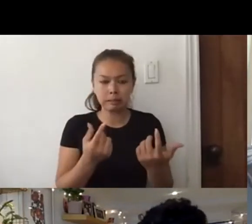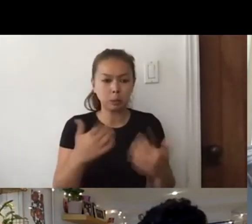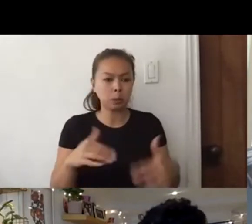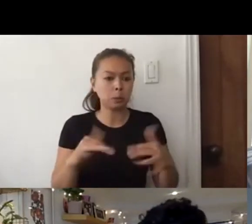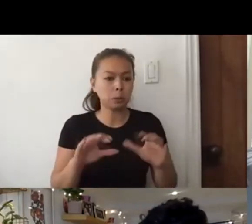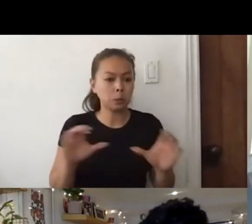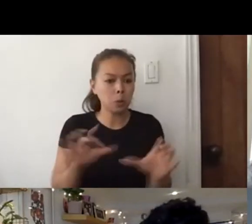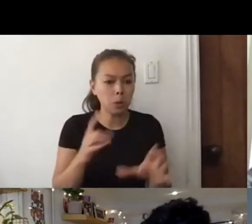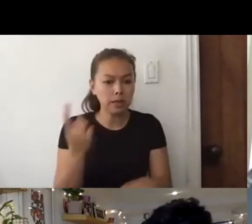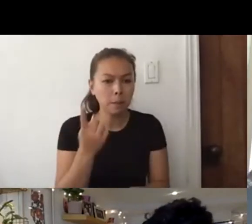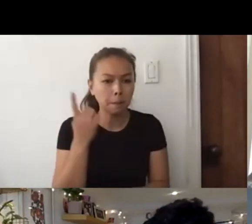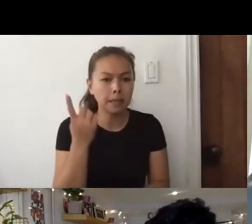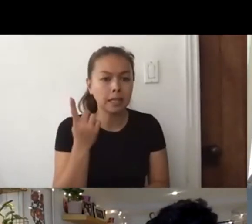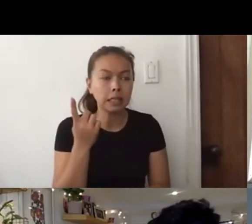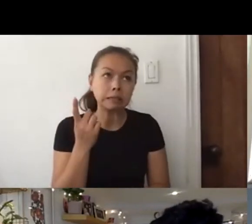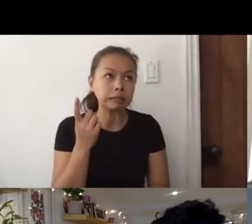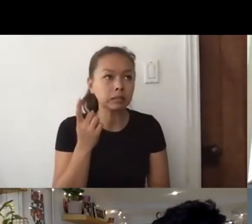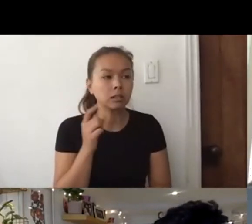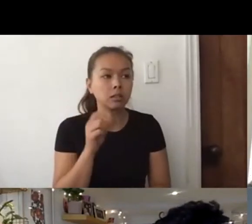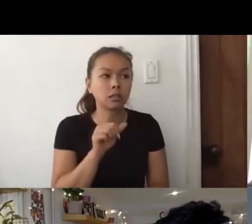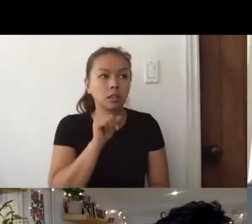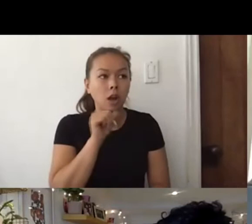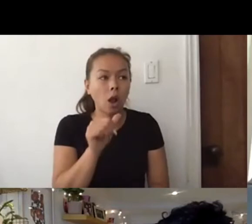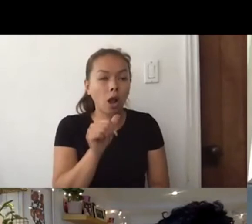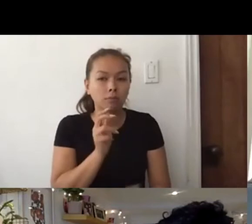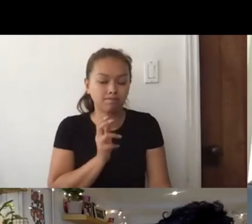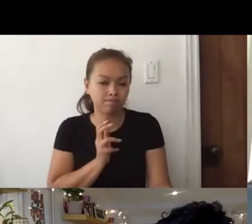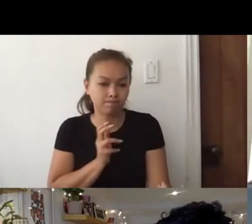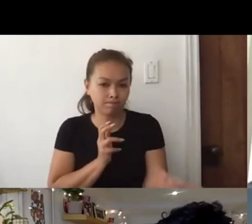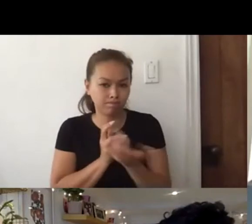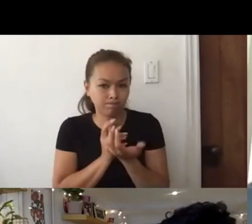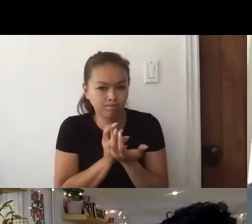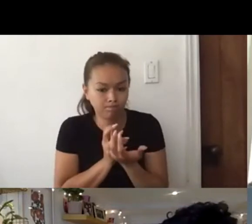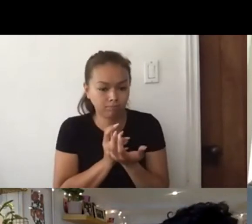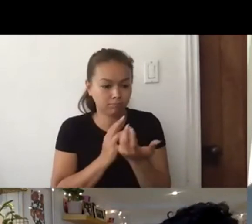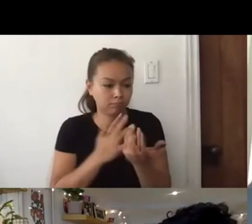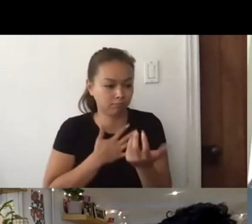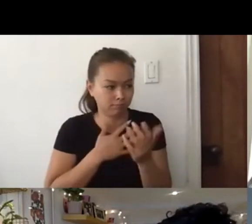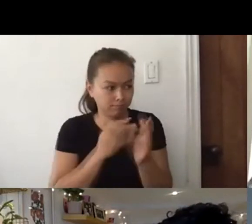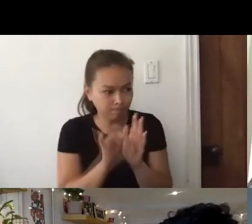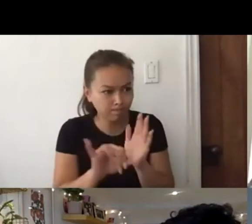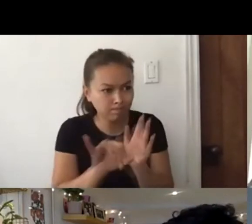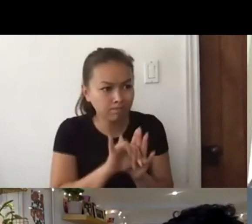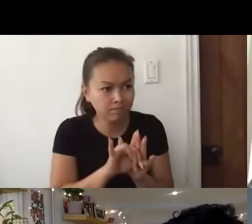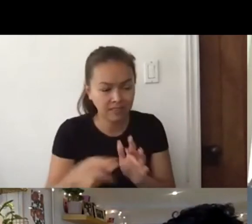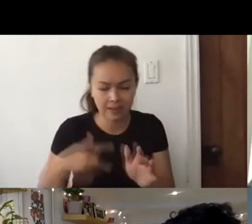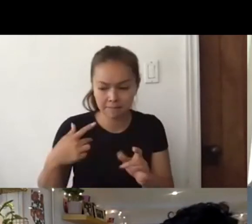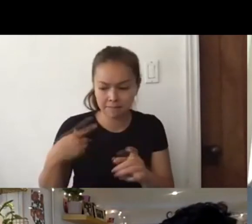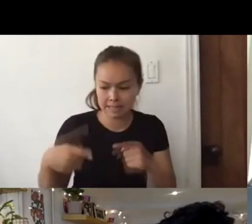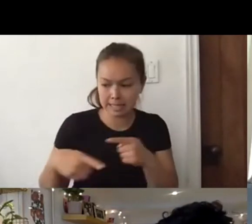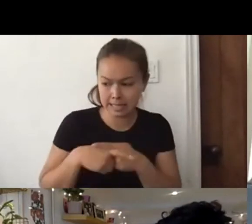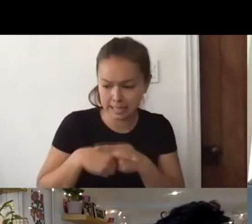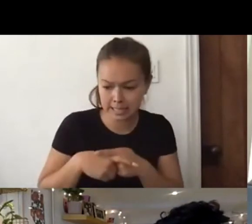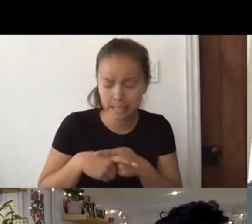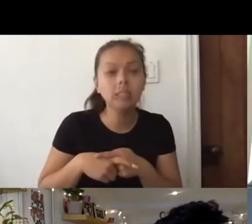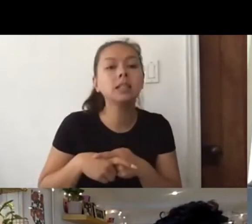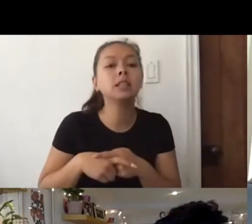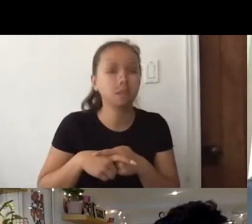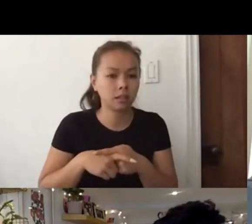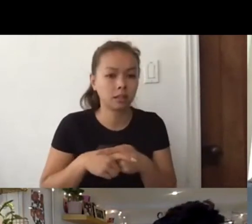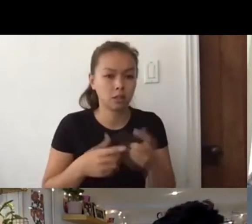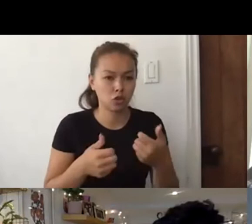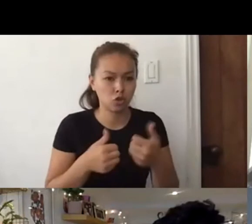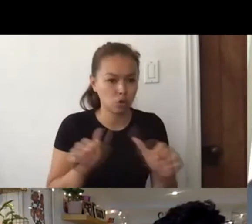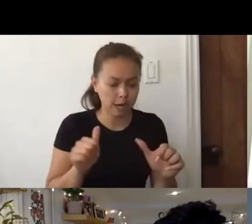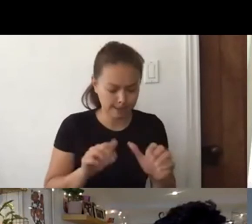to sort of how you identify, but it's in fact a behavior that was imposed upon you, do what you can to unlearn that